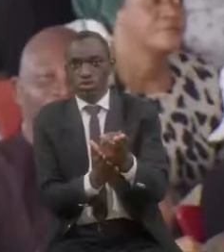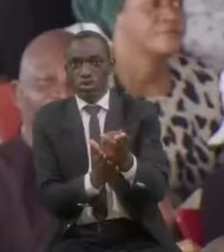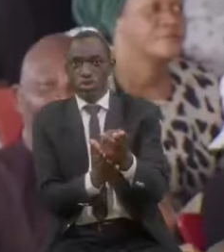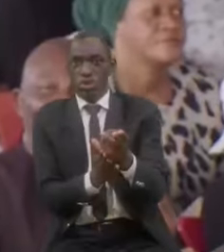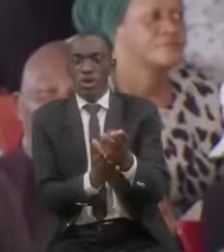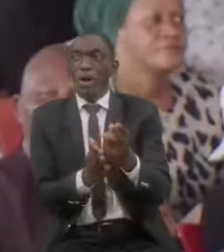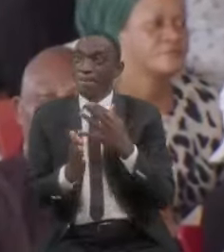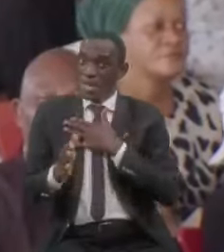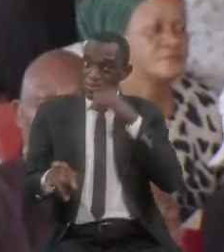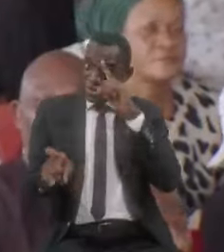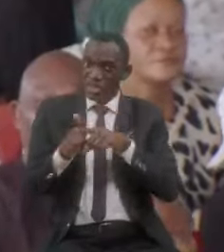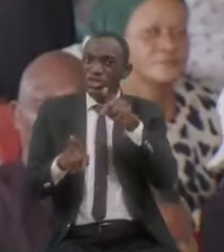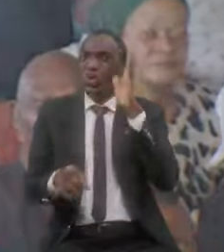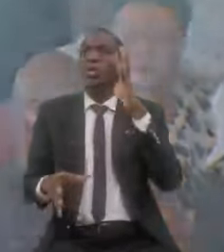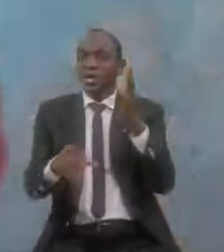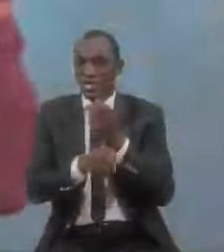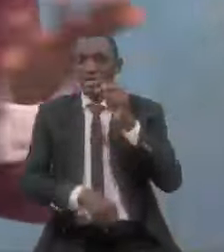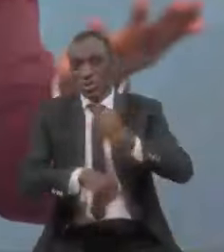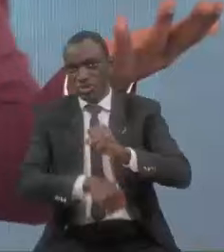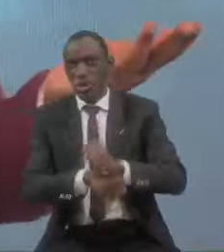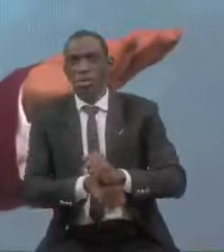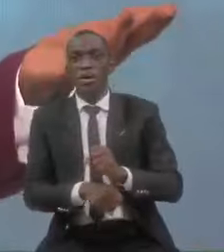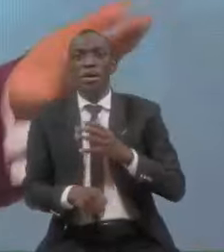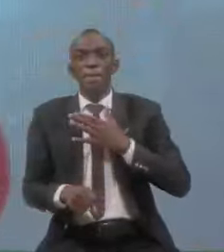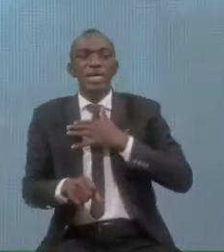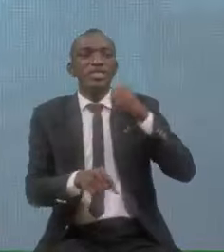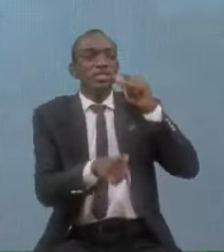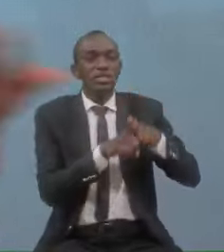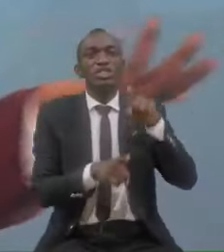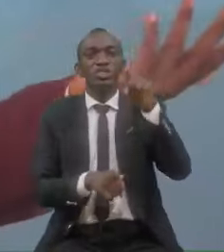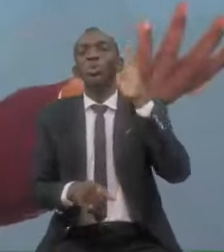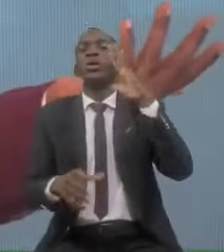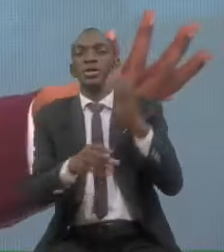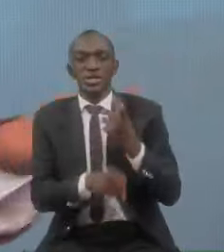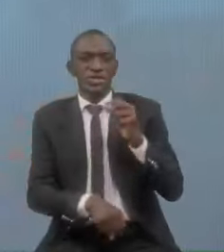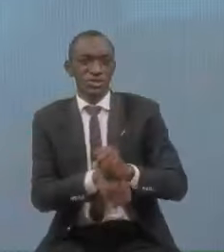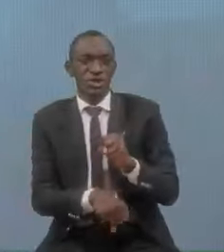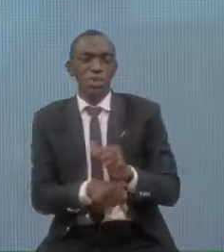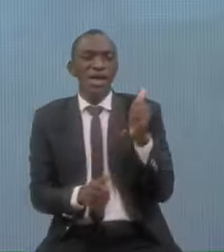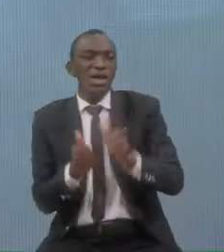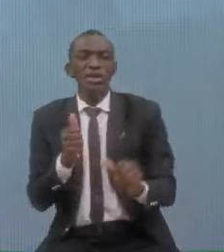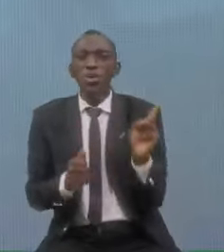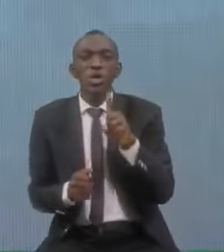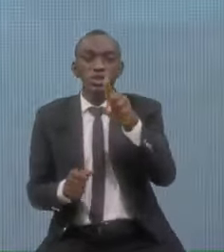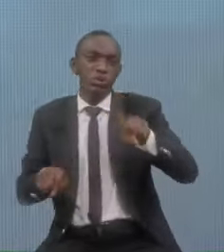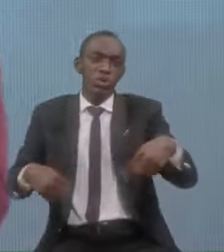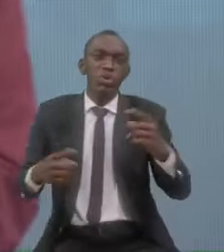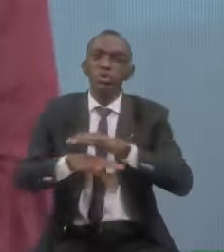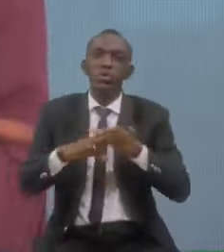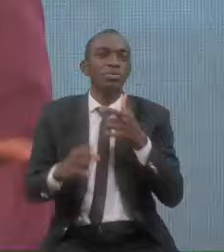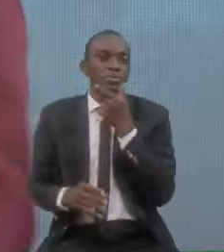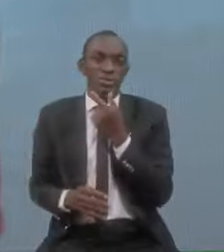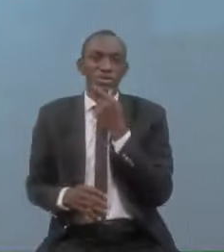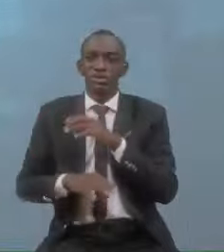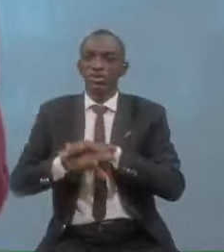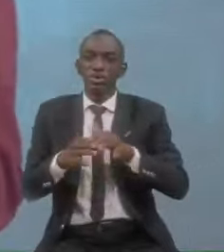Beloved sister, you'll get that job. Anywhere we go, we don't have to cover up anything. What am I covering up?